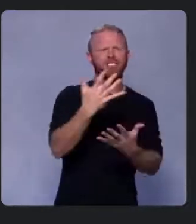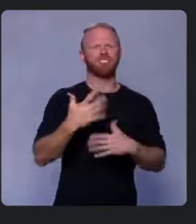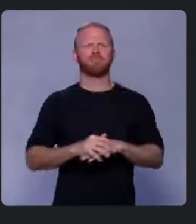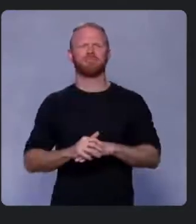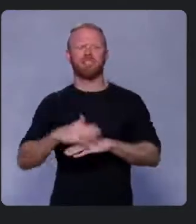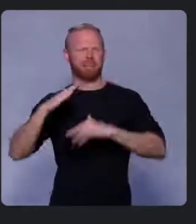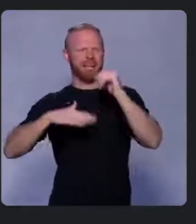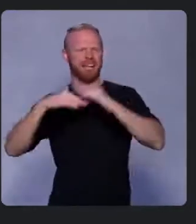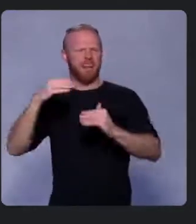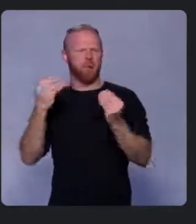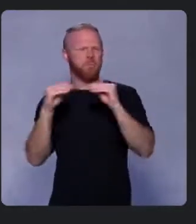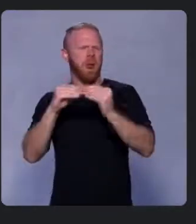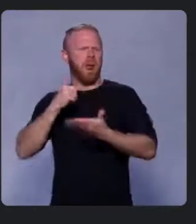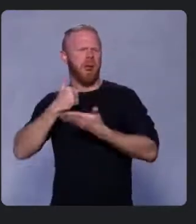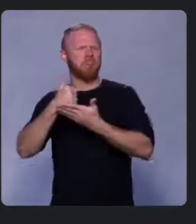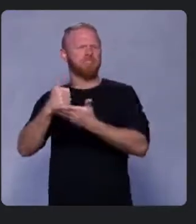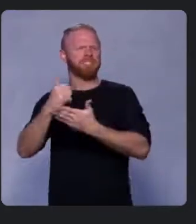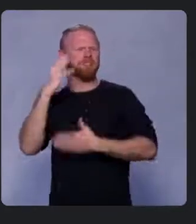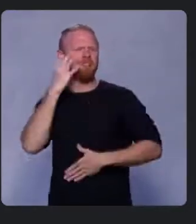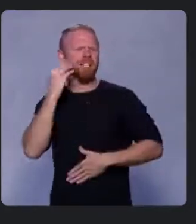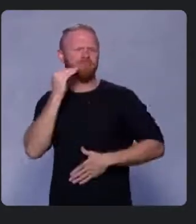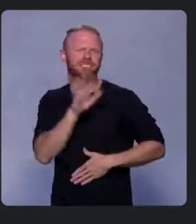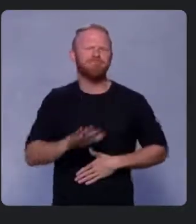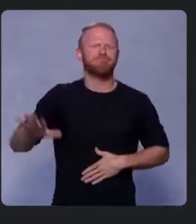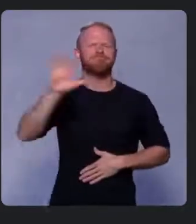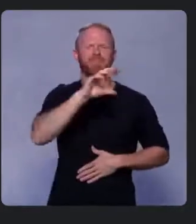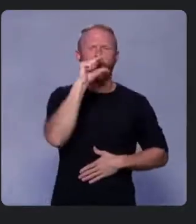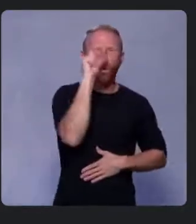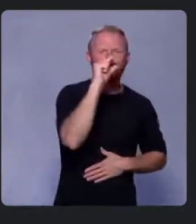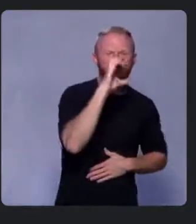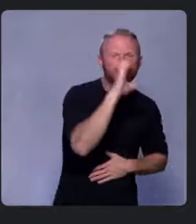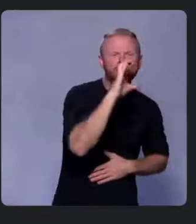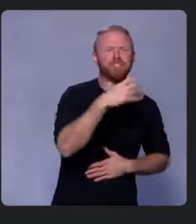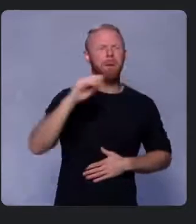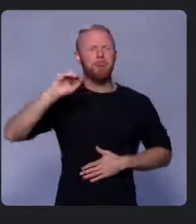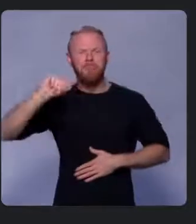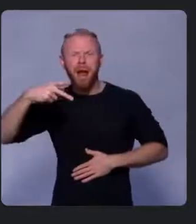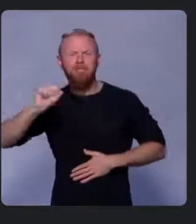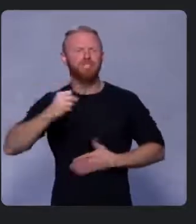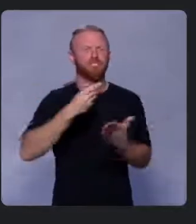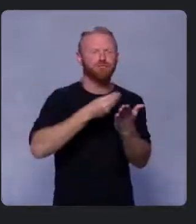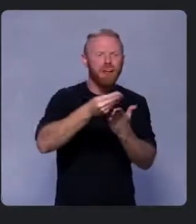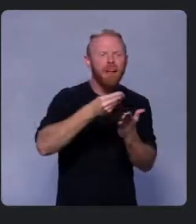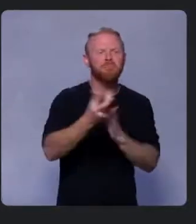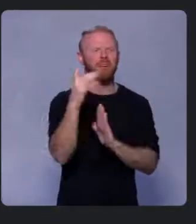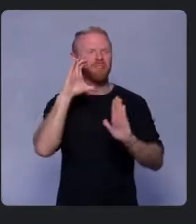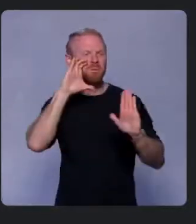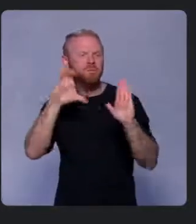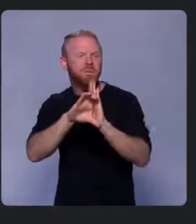build more helpful experiences across Google Search, Maps, Shopping, and Photos.